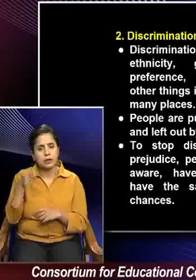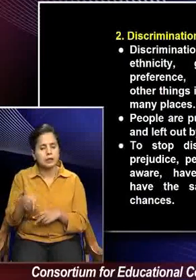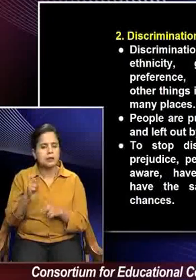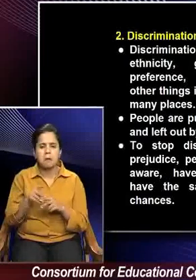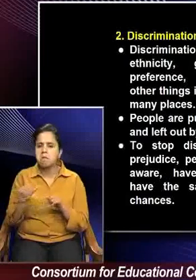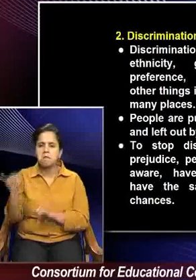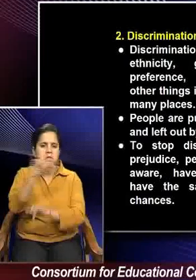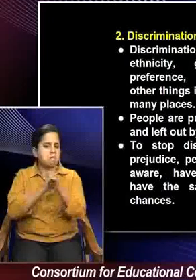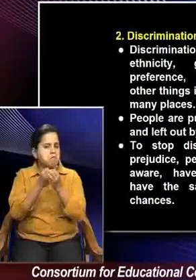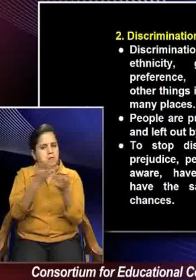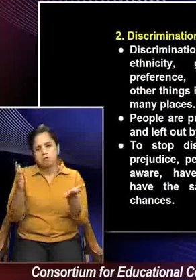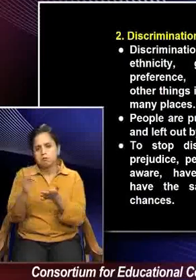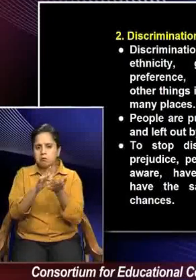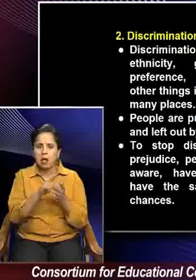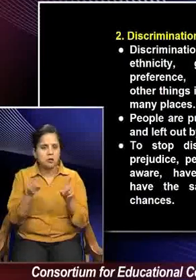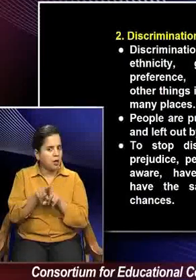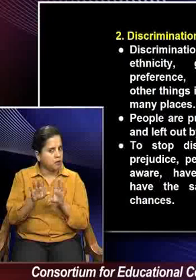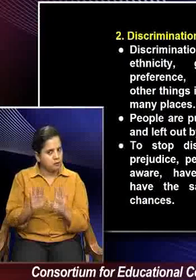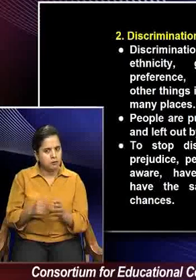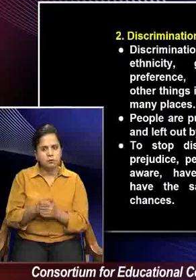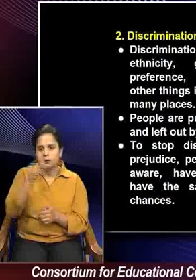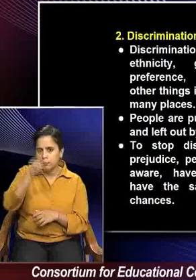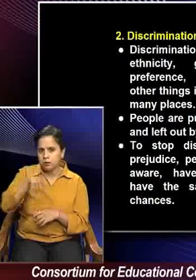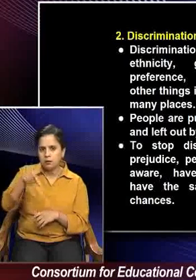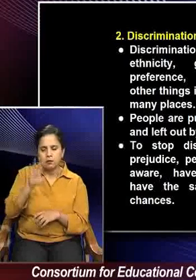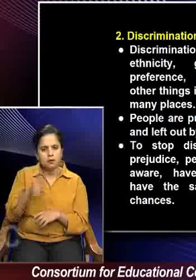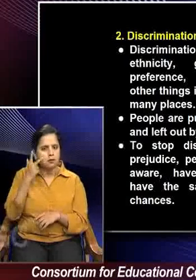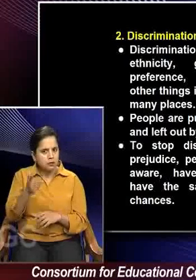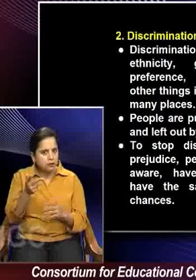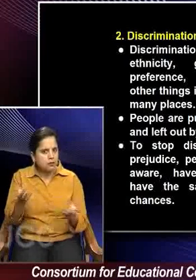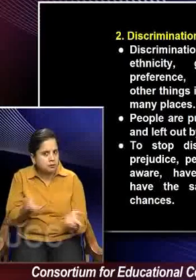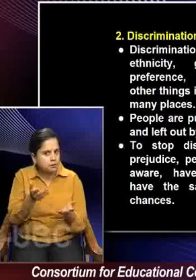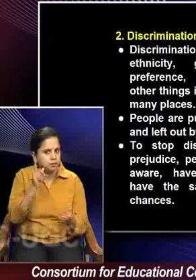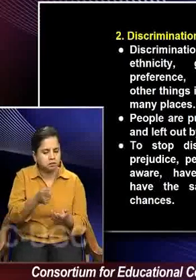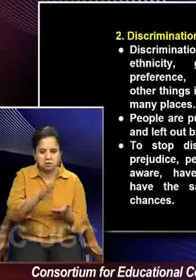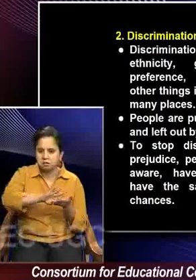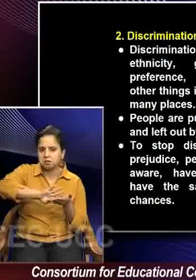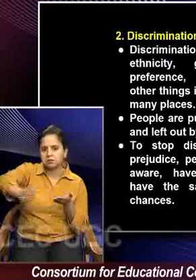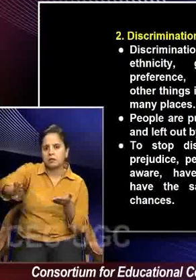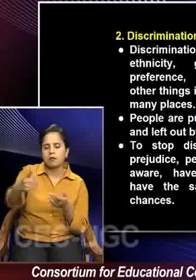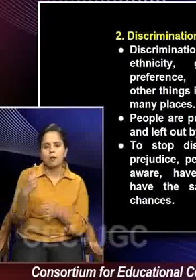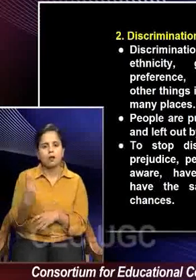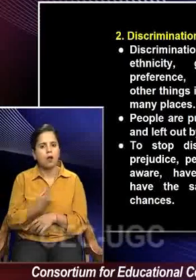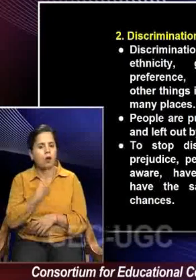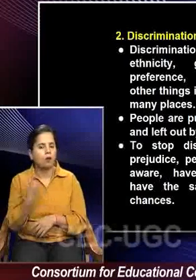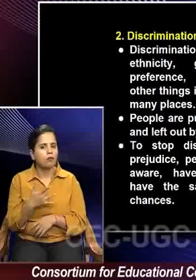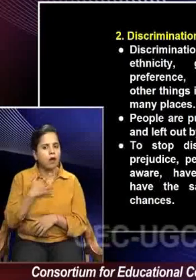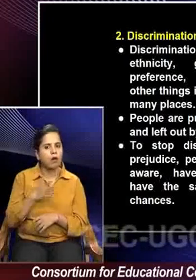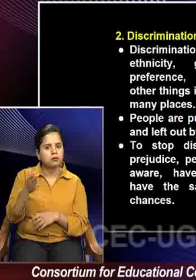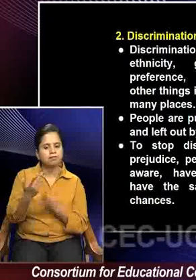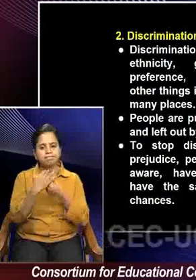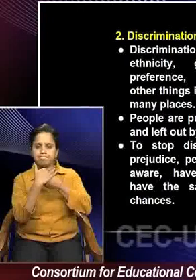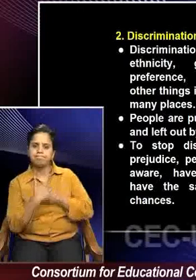common in many places. People are pushed to be side and left out by